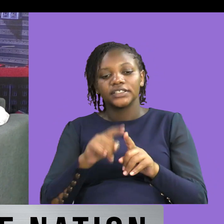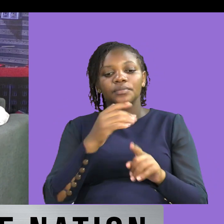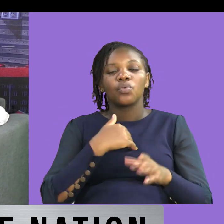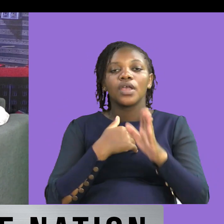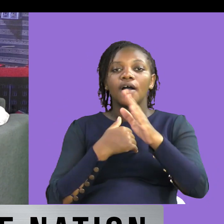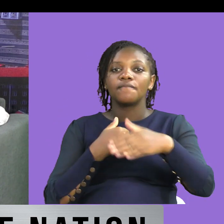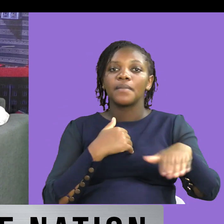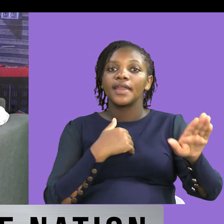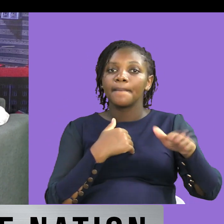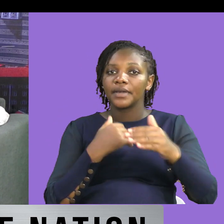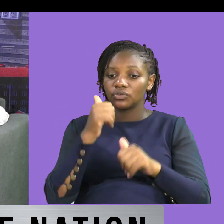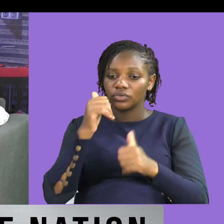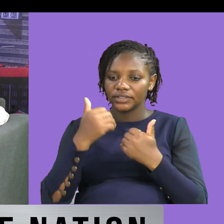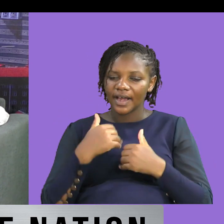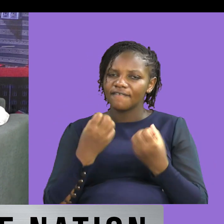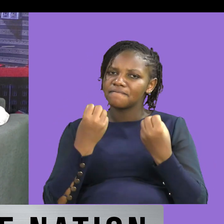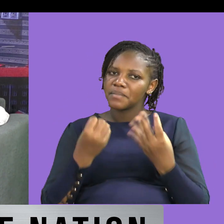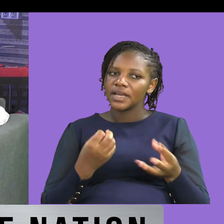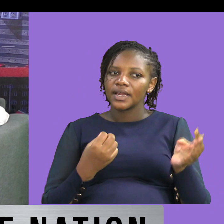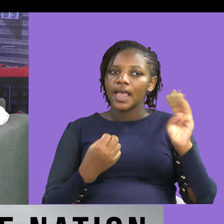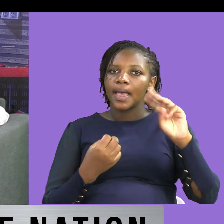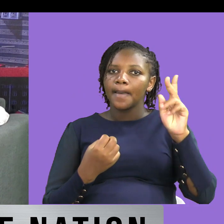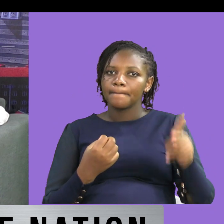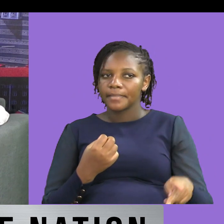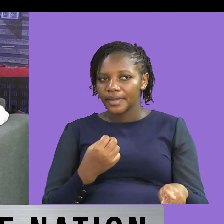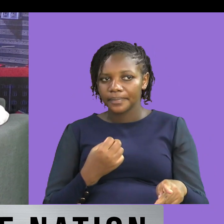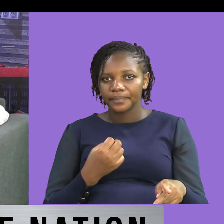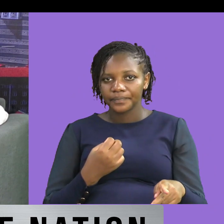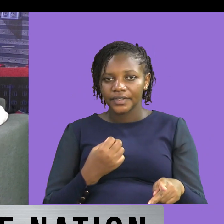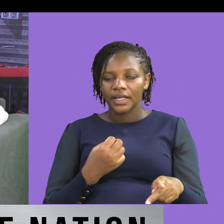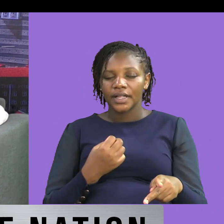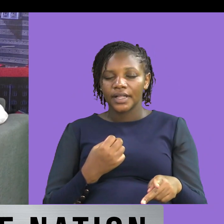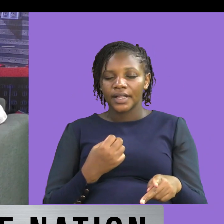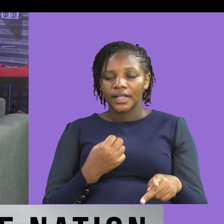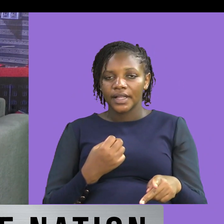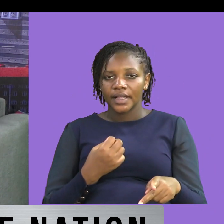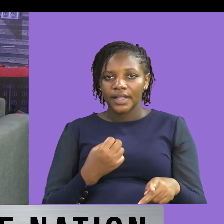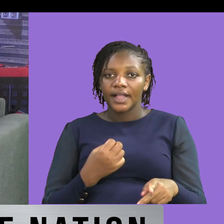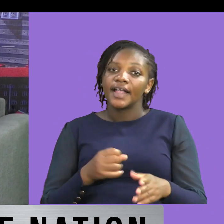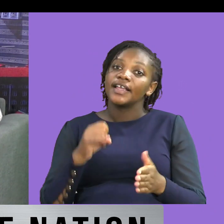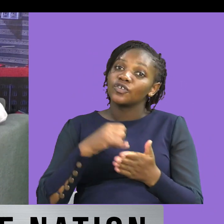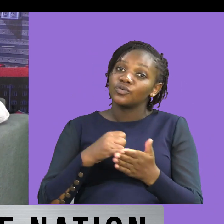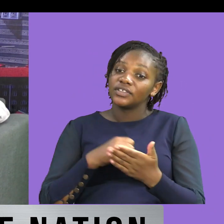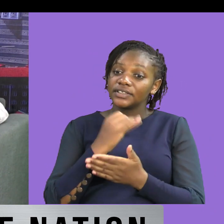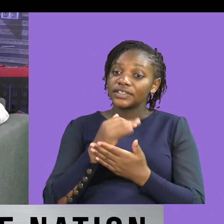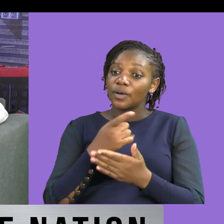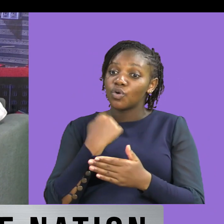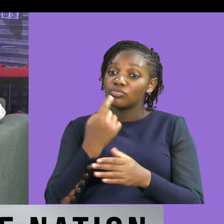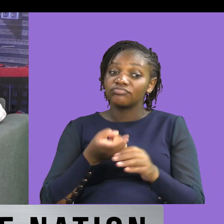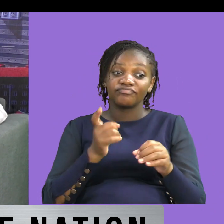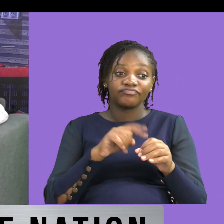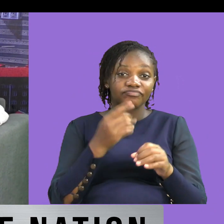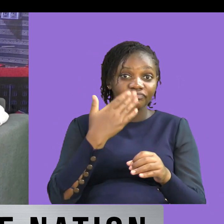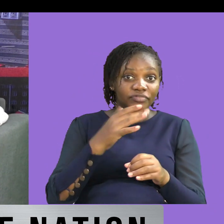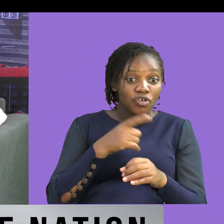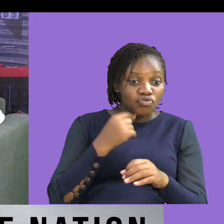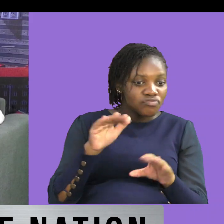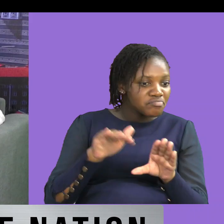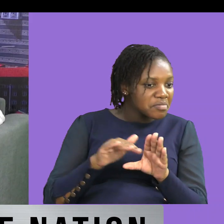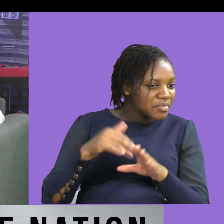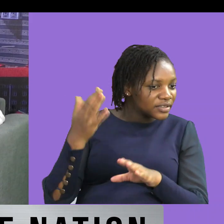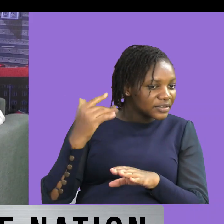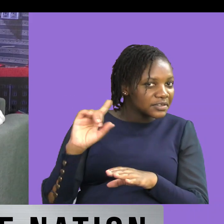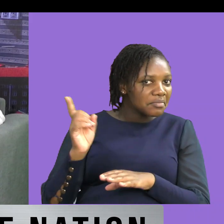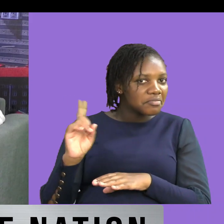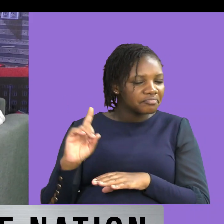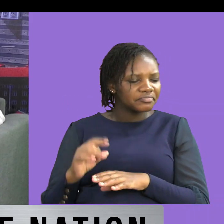of many parliamentarians. Yeah. Including the ones that have joined with them who are not their members.